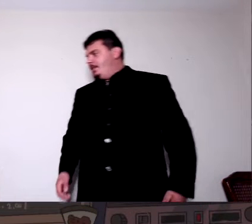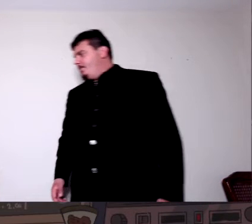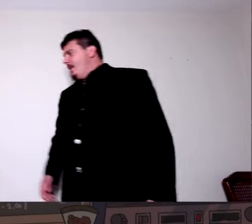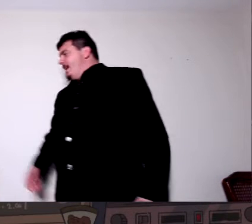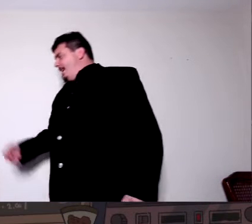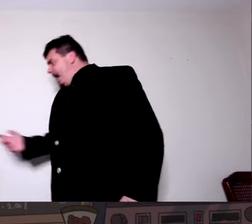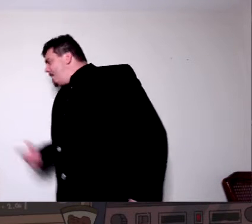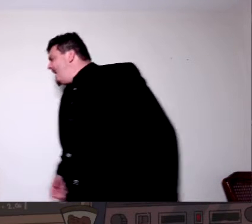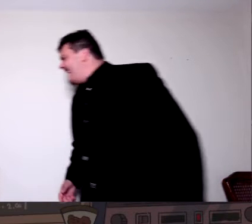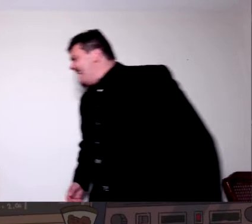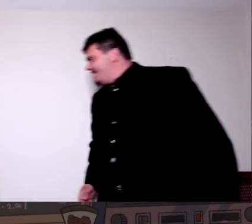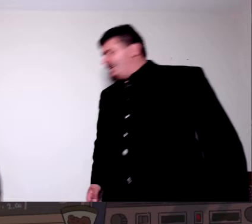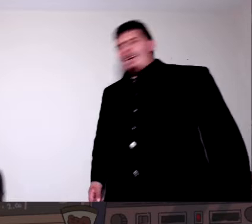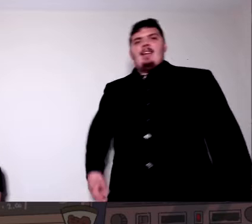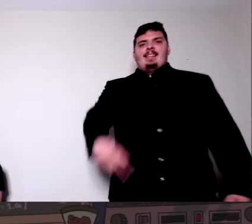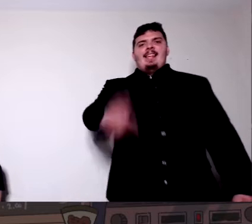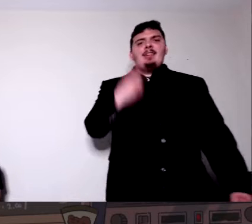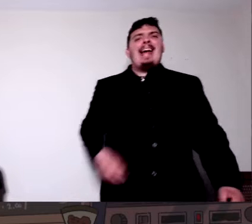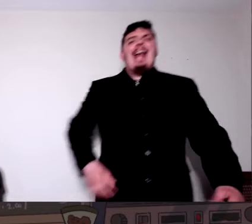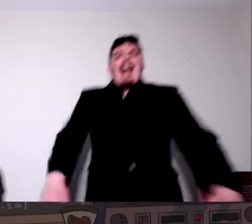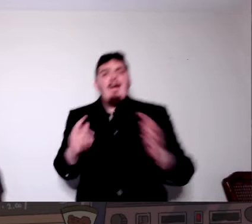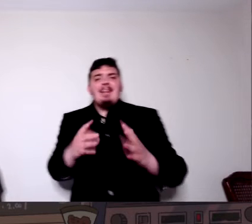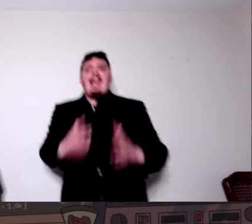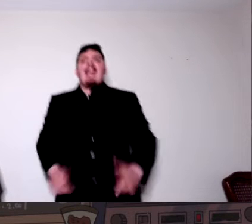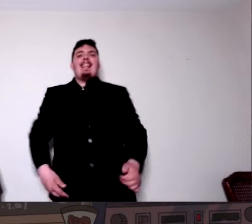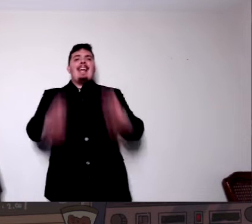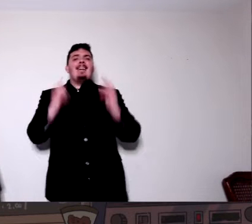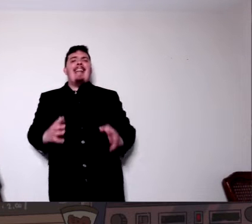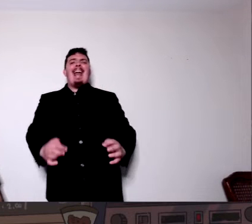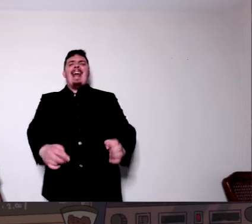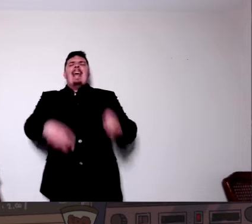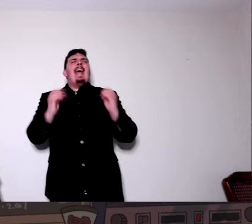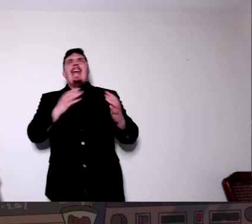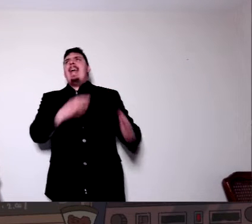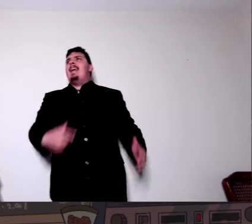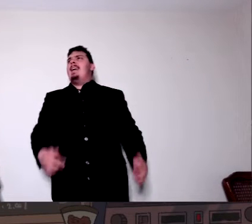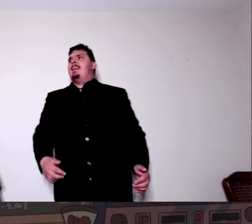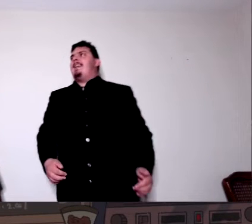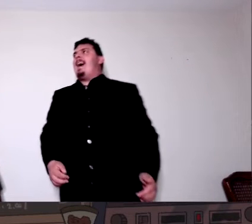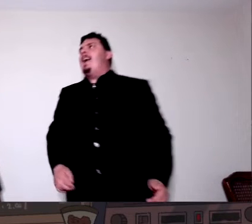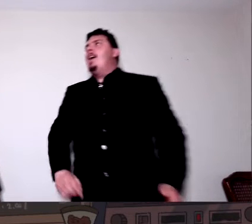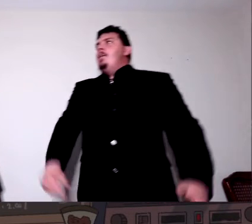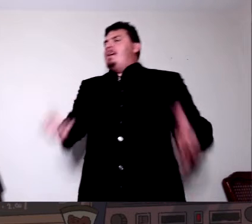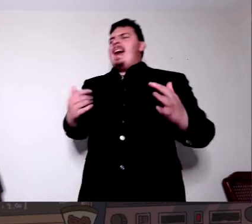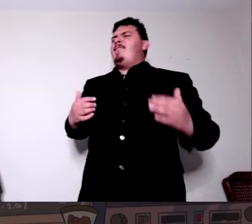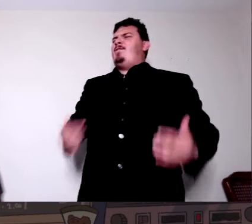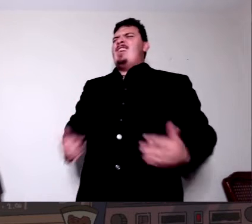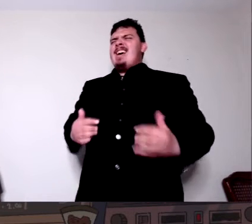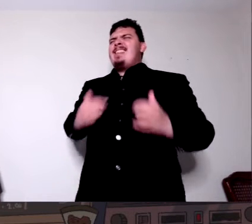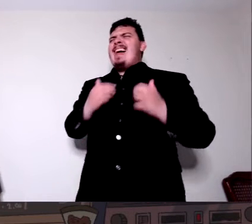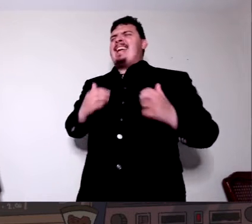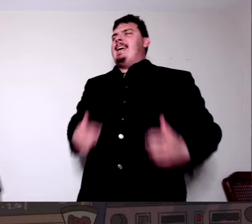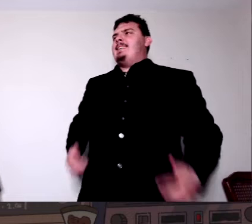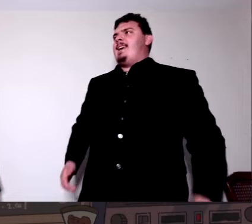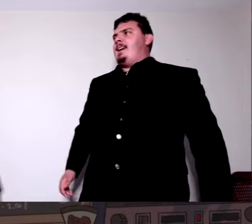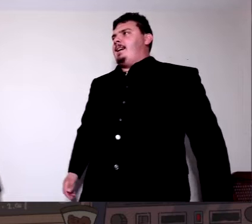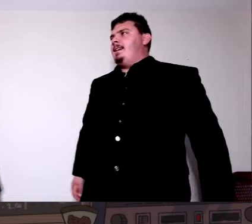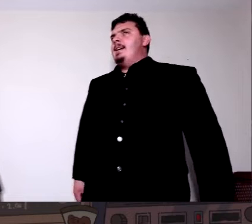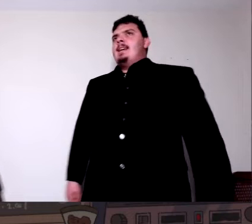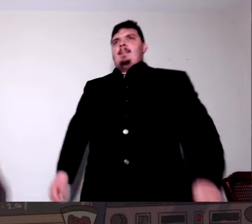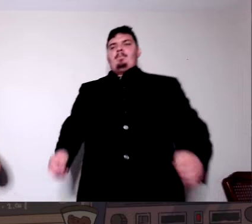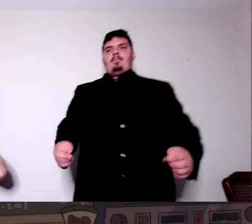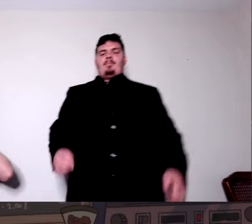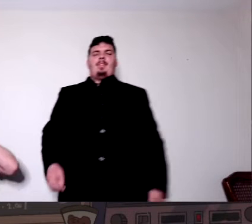daddy's love. Yeah, about daddy's love. Little daddy, I want to tell you, little daddy, he ain't here today, but I feel like he's